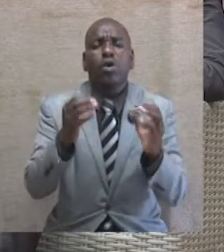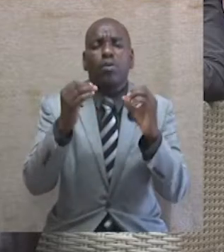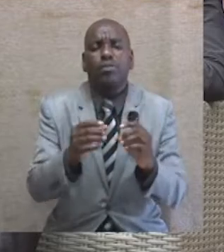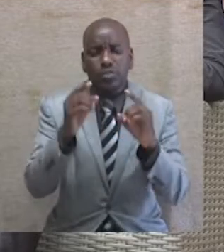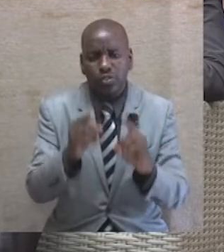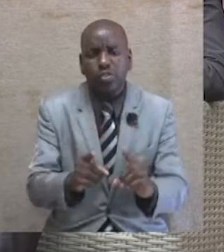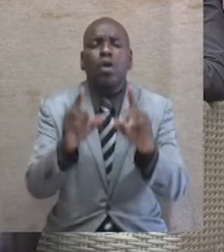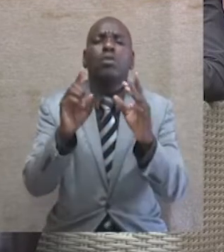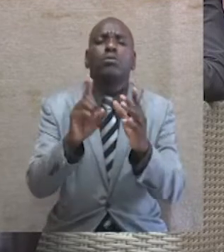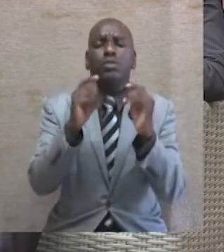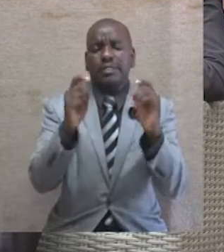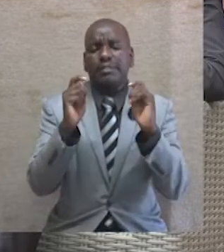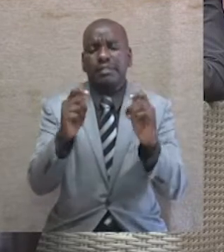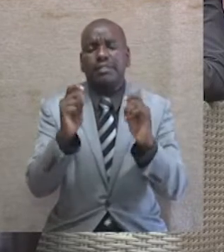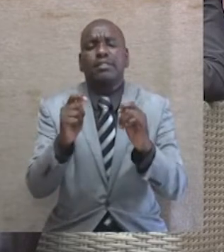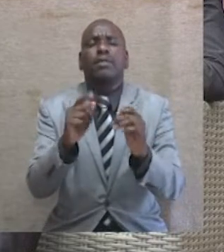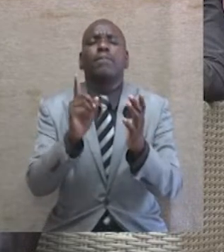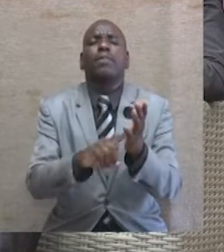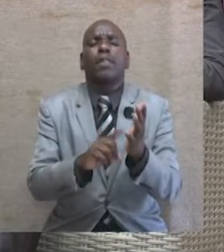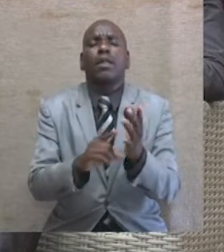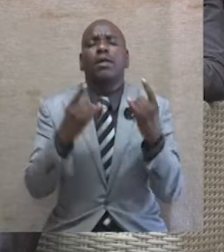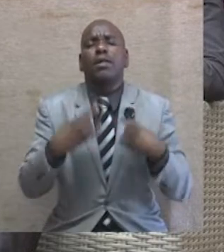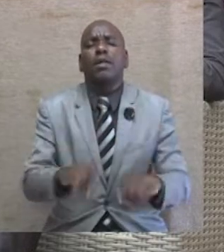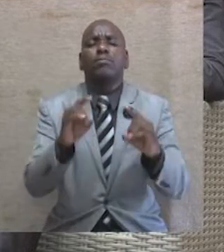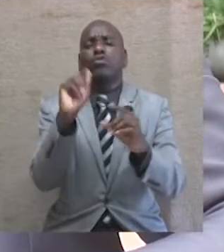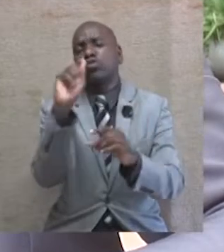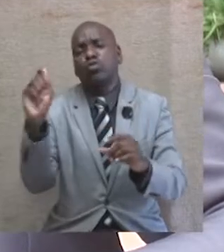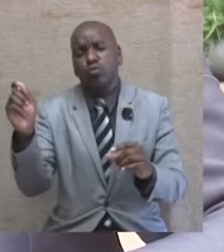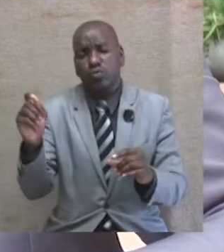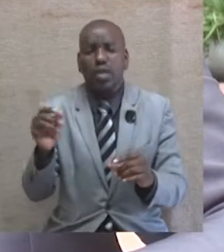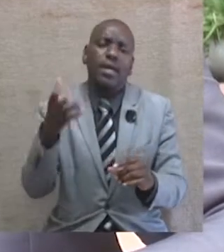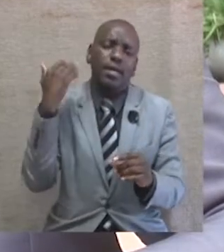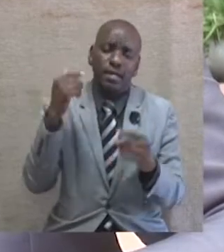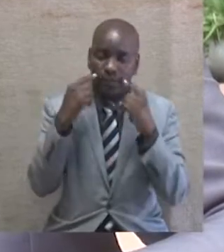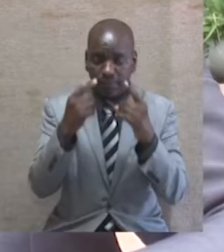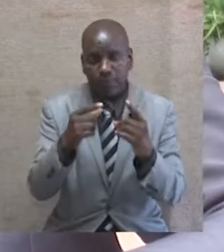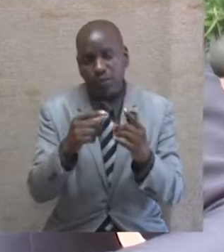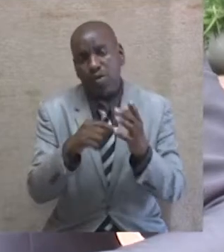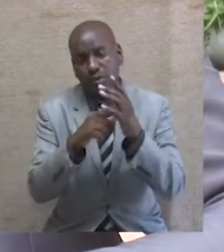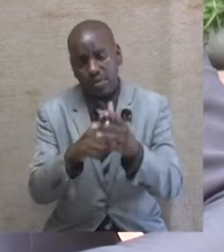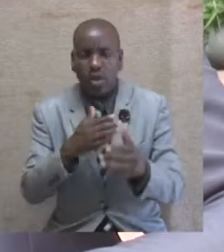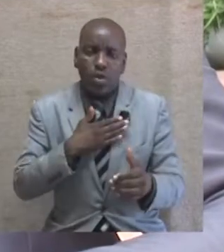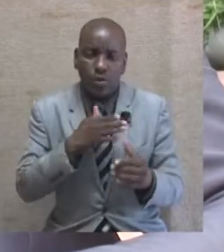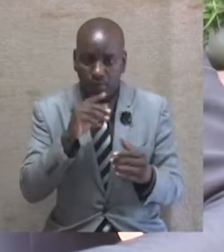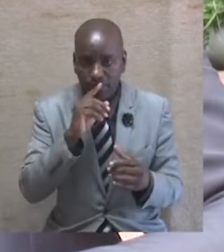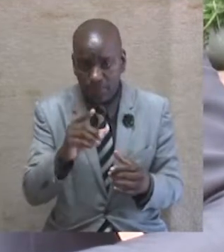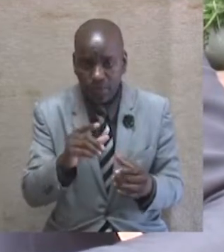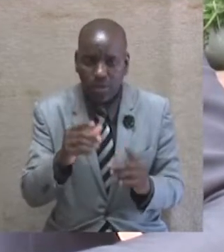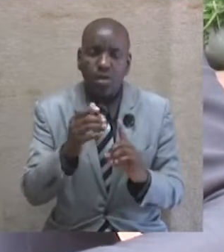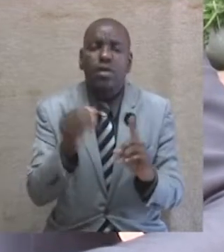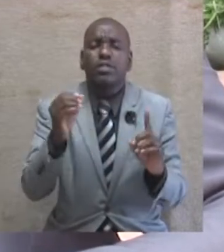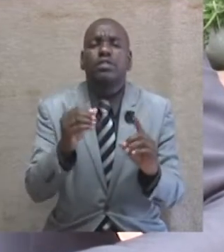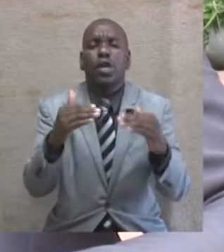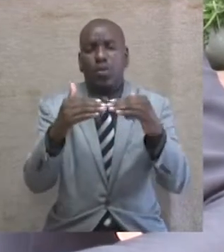of teaching sexual reproductive health rights in schools? As I've highlighted earlier in the first session, we are saying